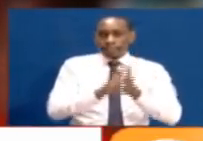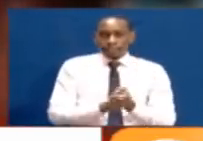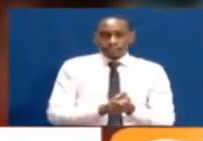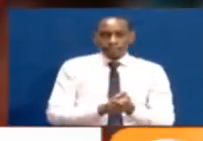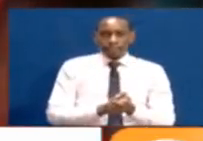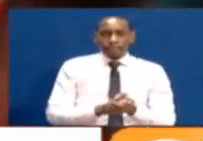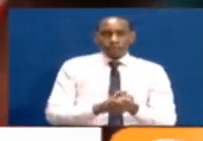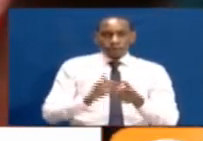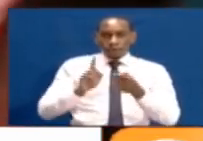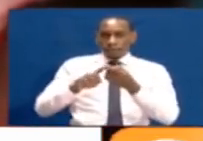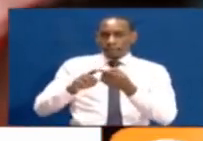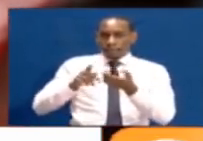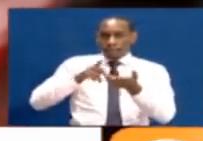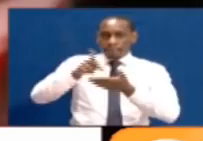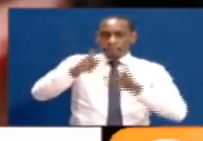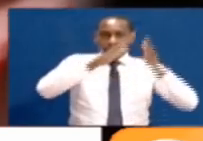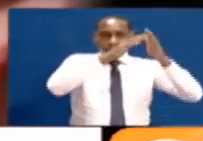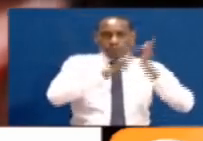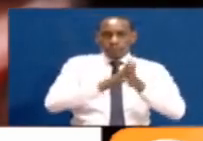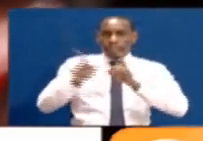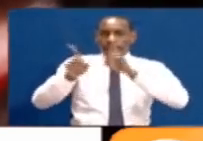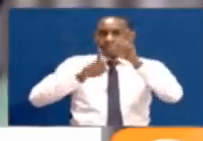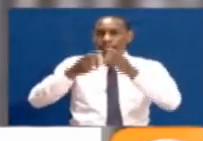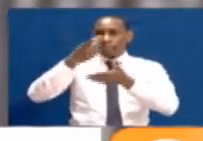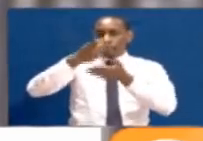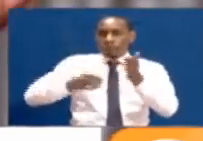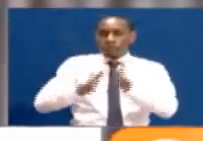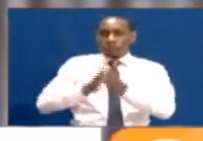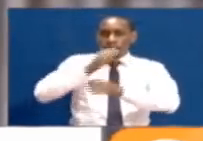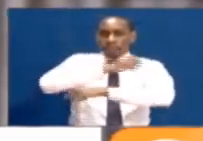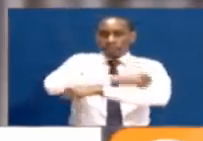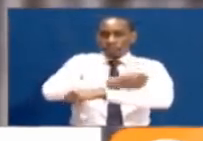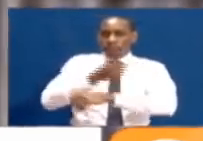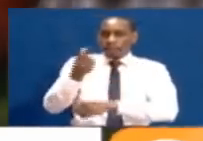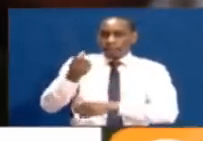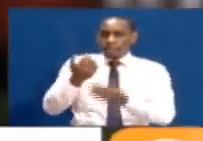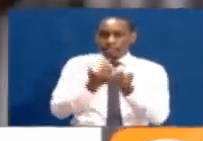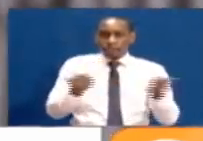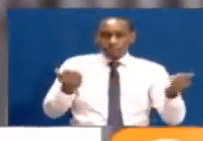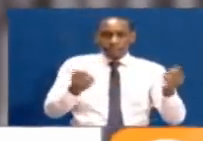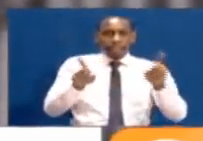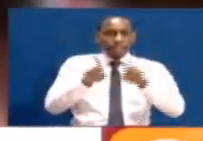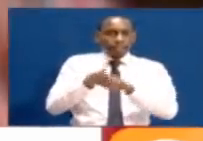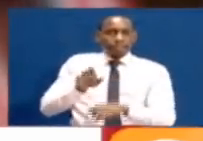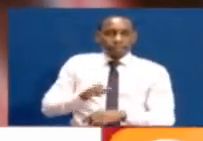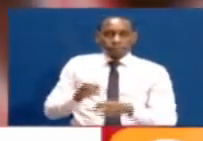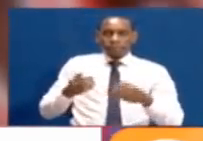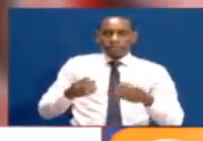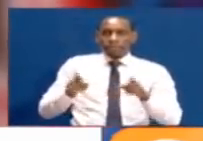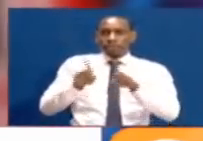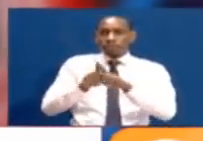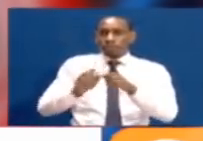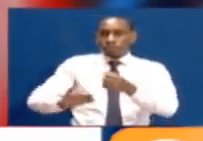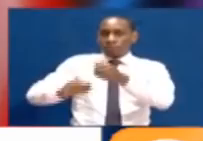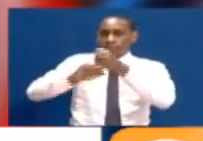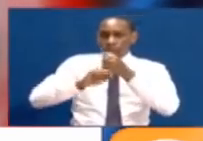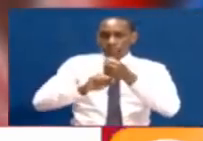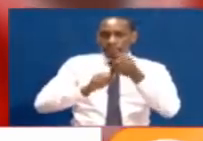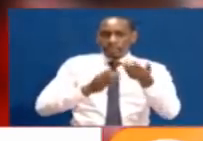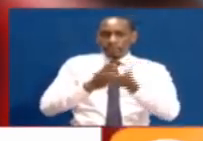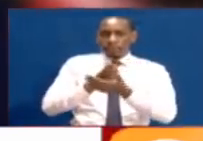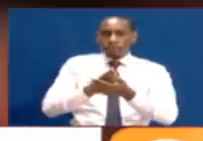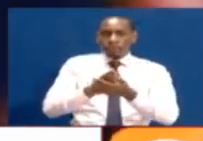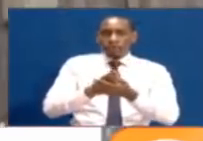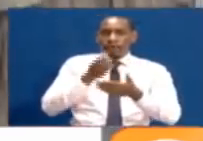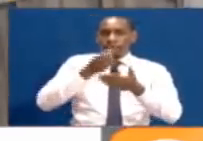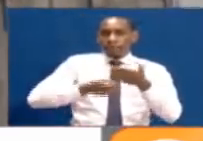Aside from her rent, transport costs and fees for her children, Margaret is hampered most financially by